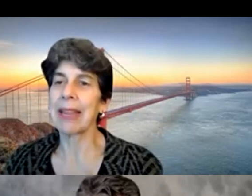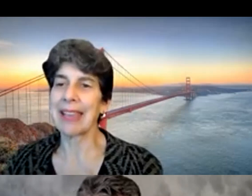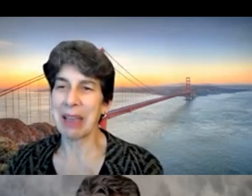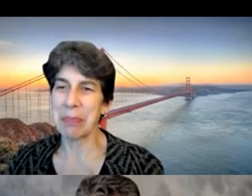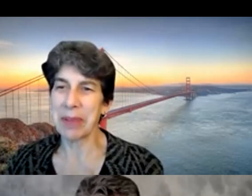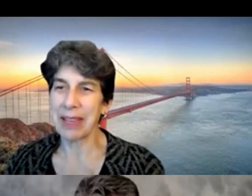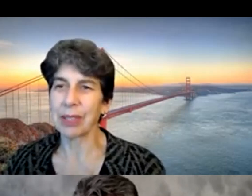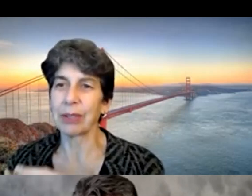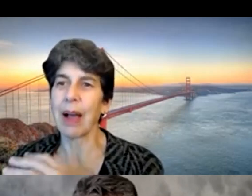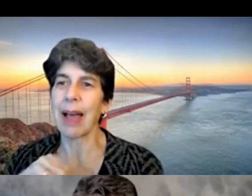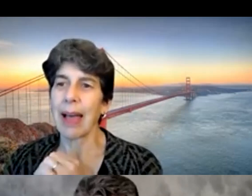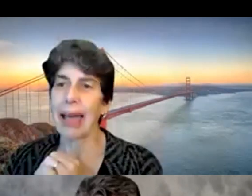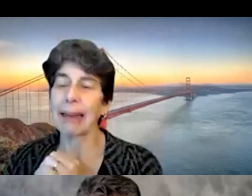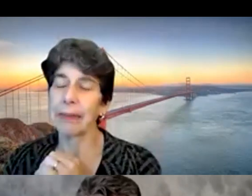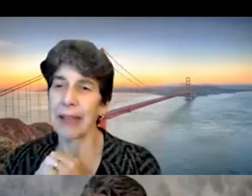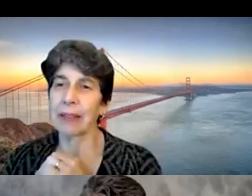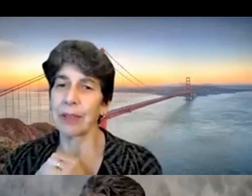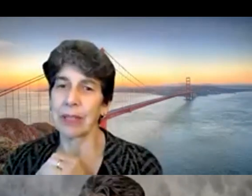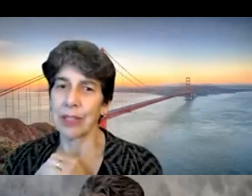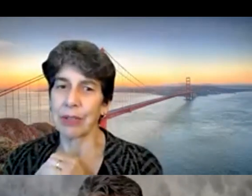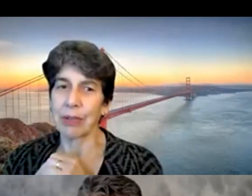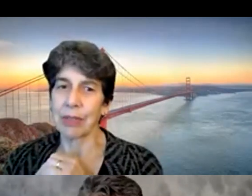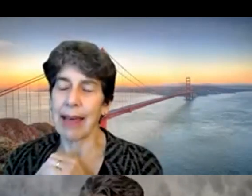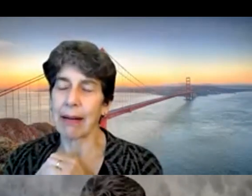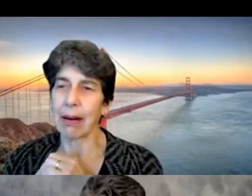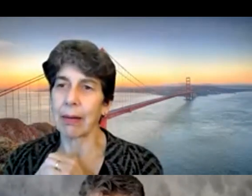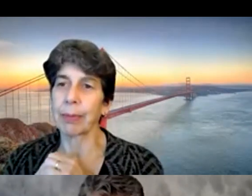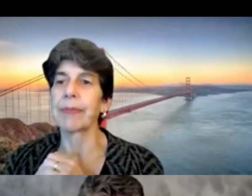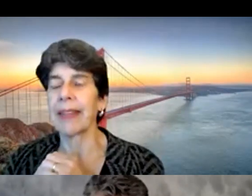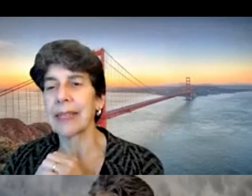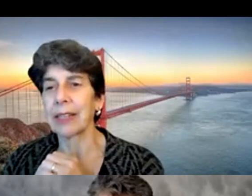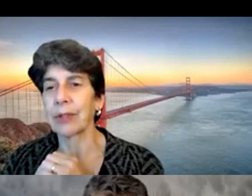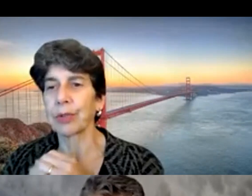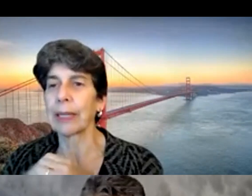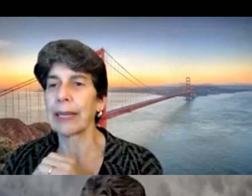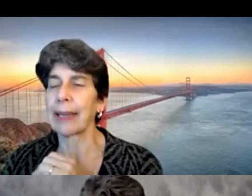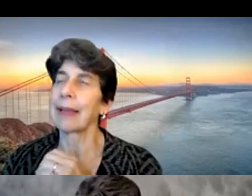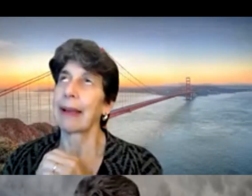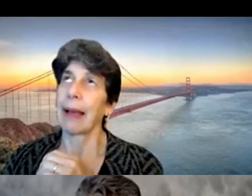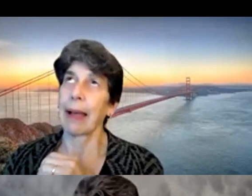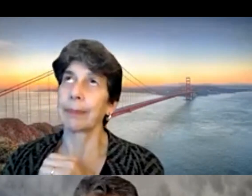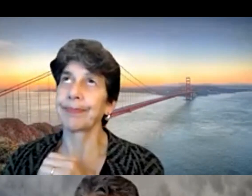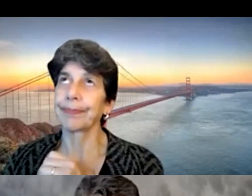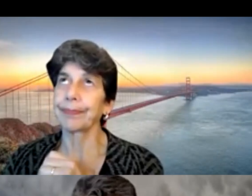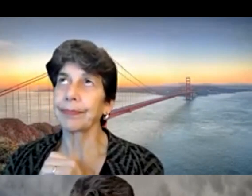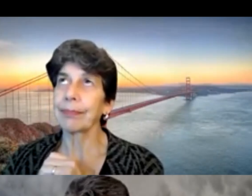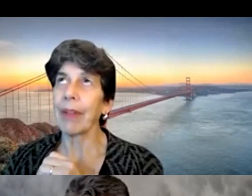this committee can be to elevate those issues that are preventing truly